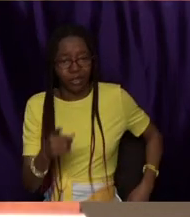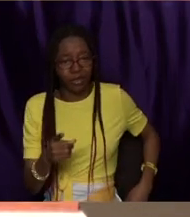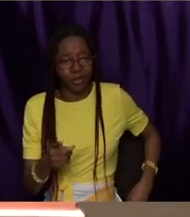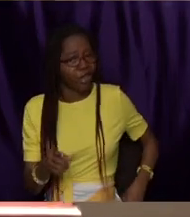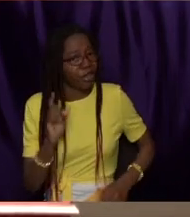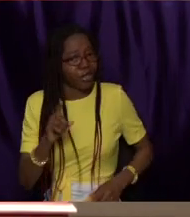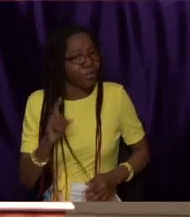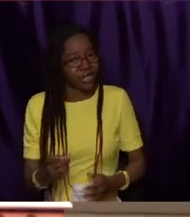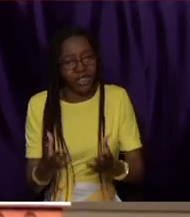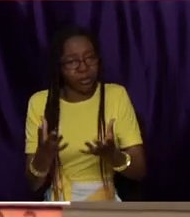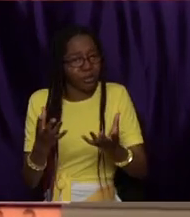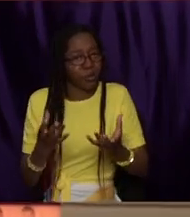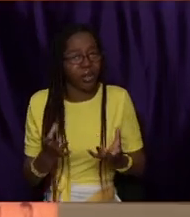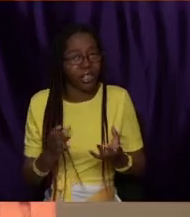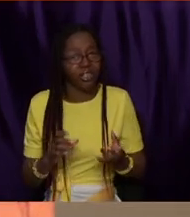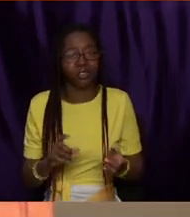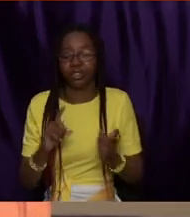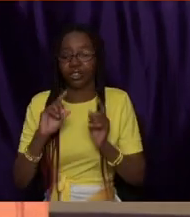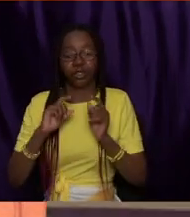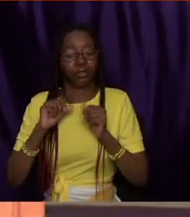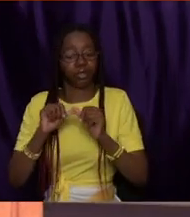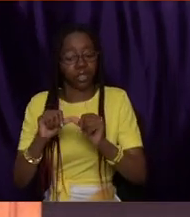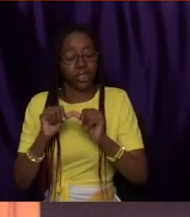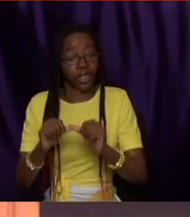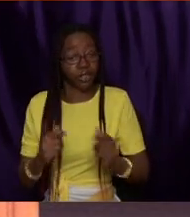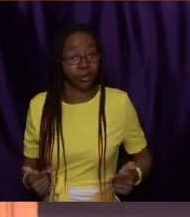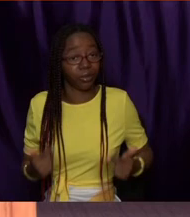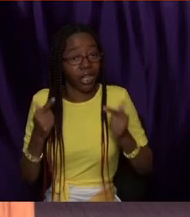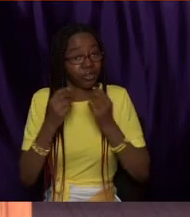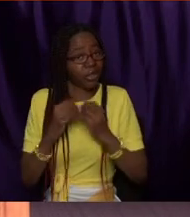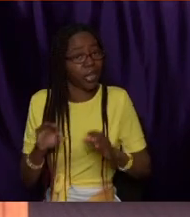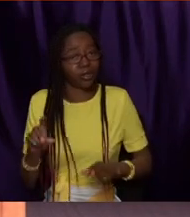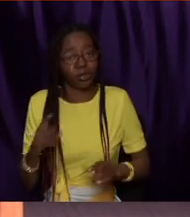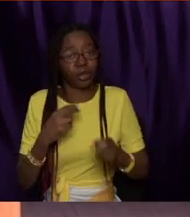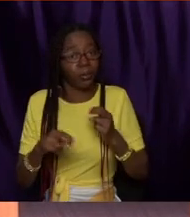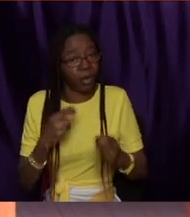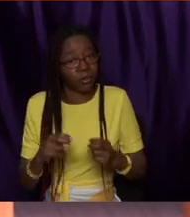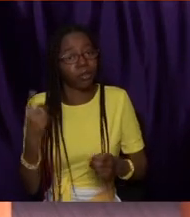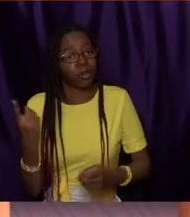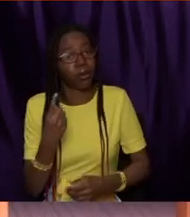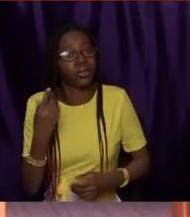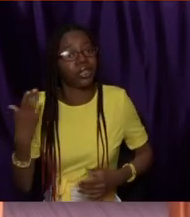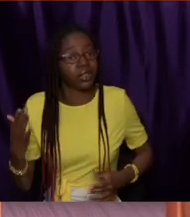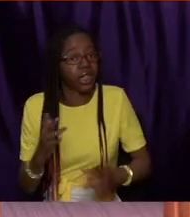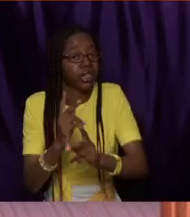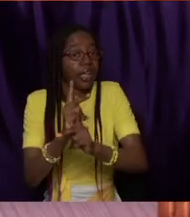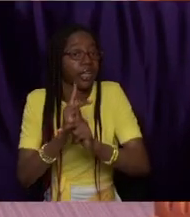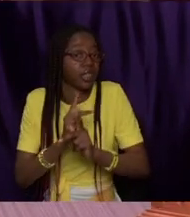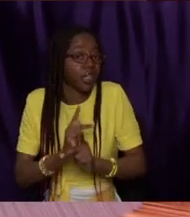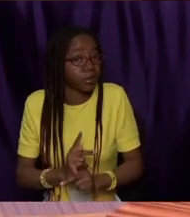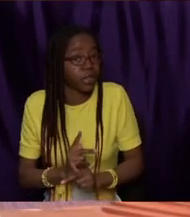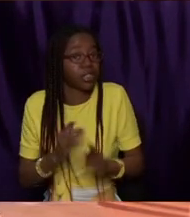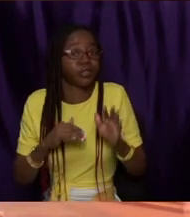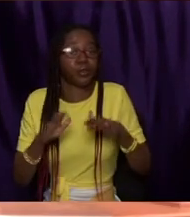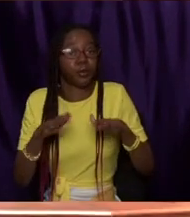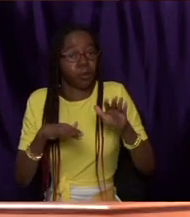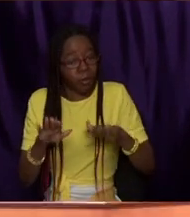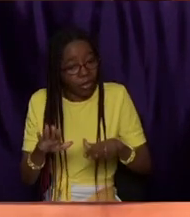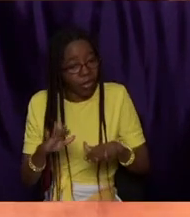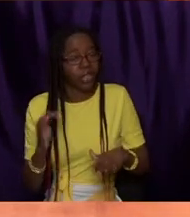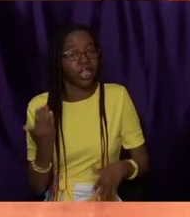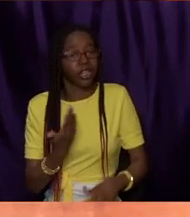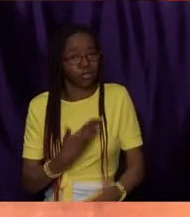you got to be willing to go on without them. See, the problem is, the only thing that keeps us from walking into